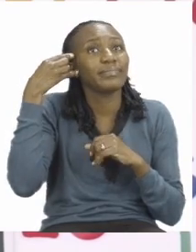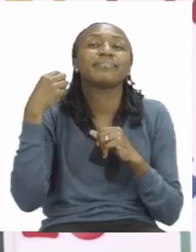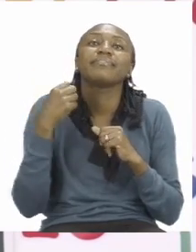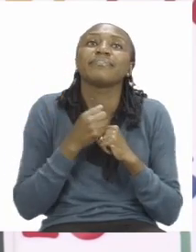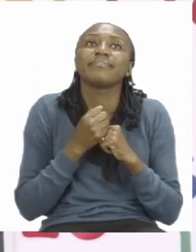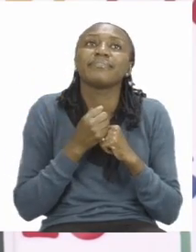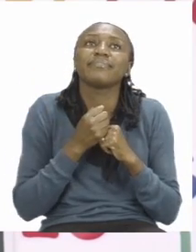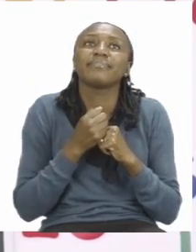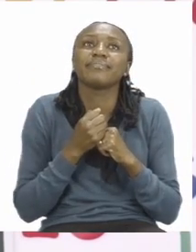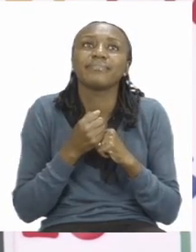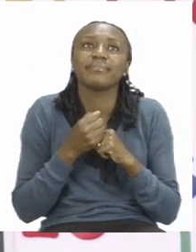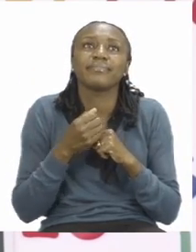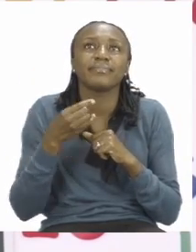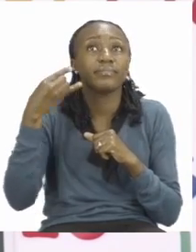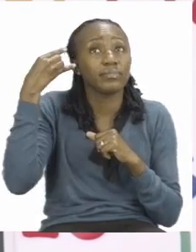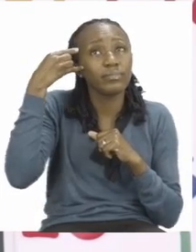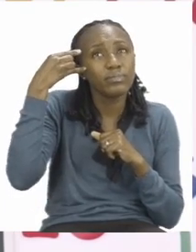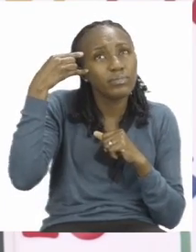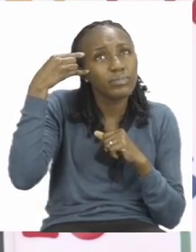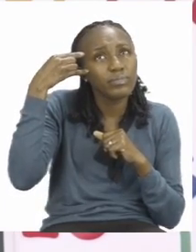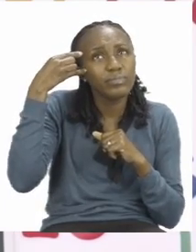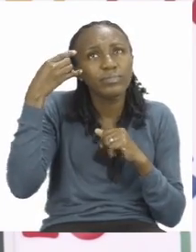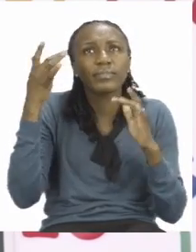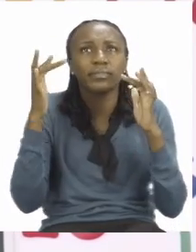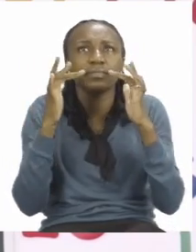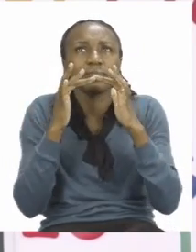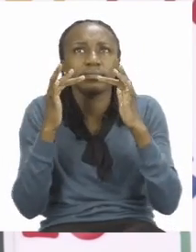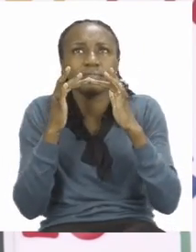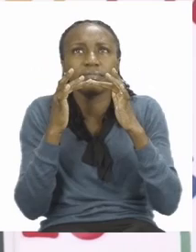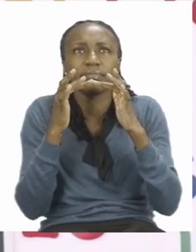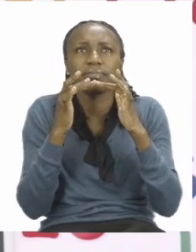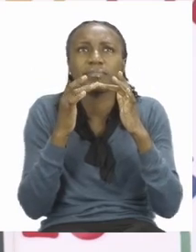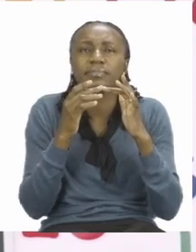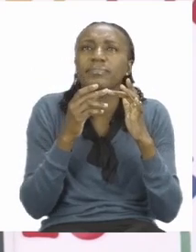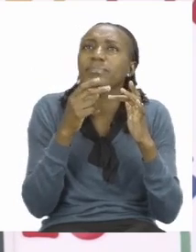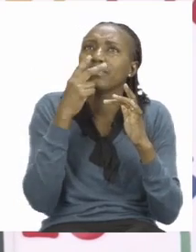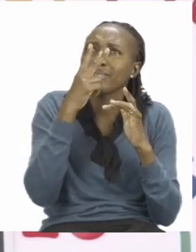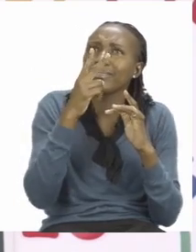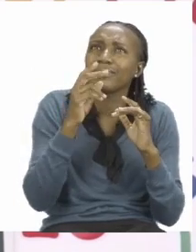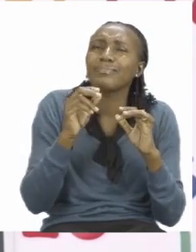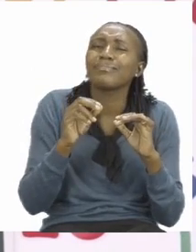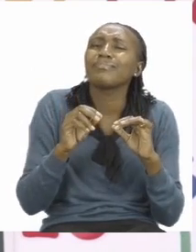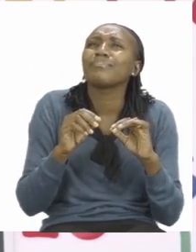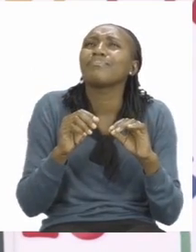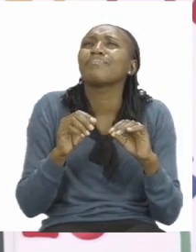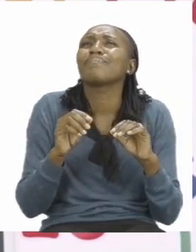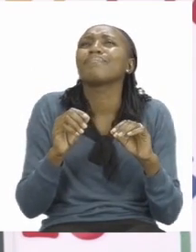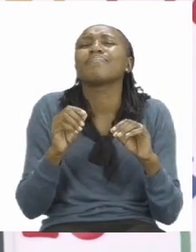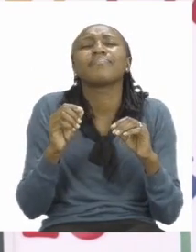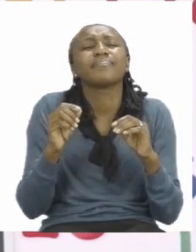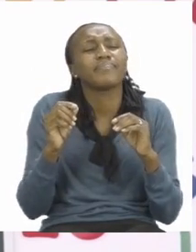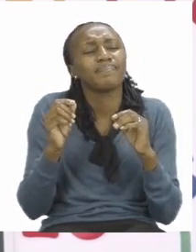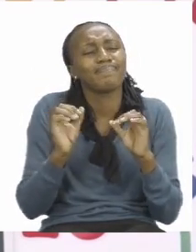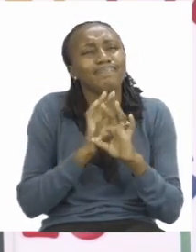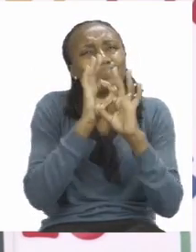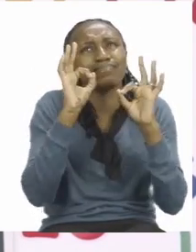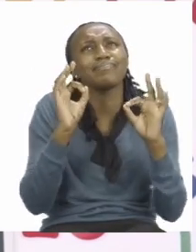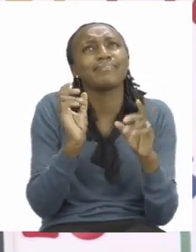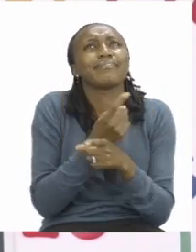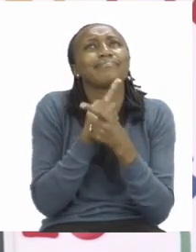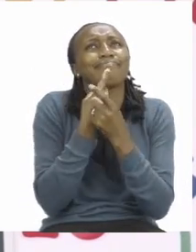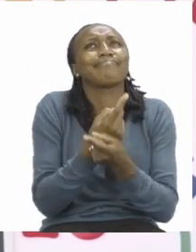a place on the internet that we can find beautiful games to watch and